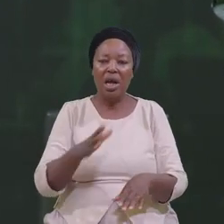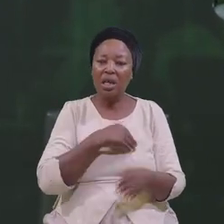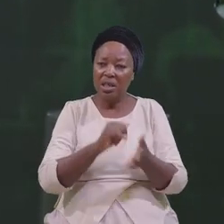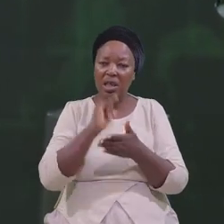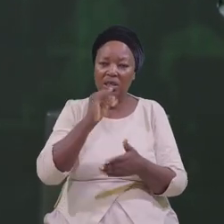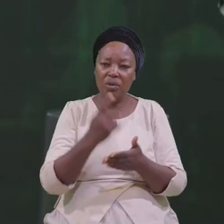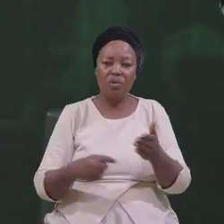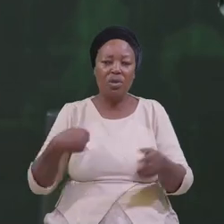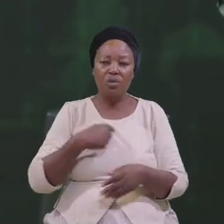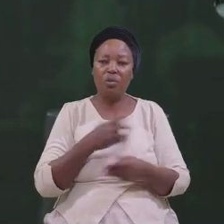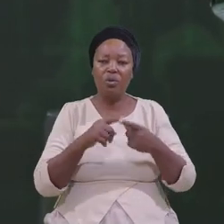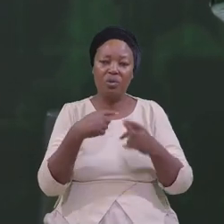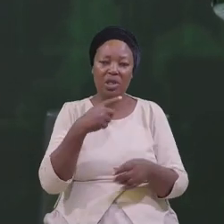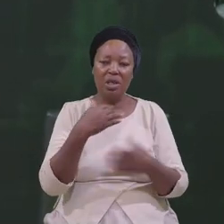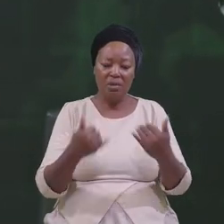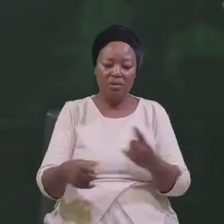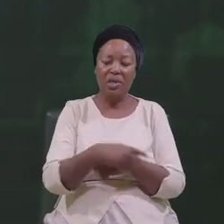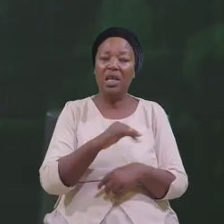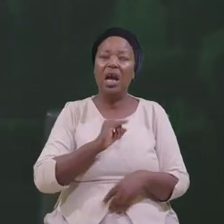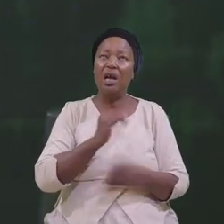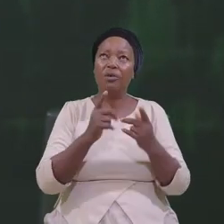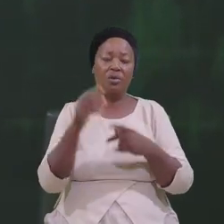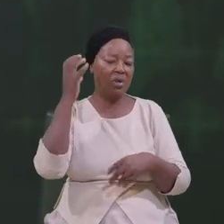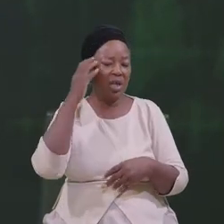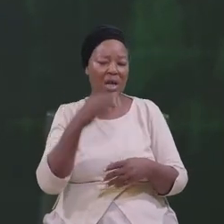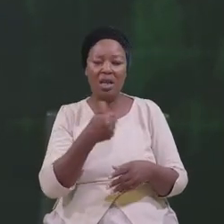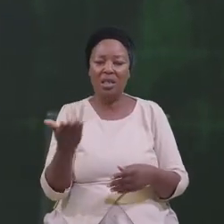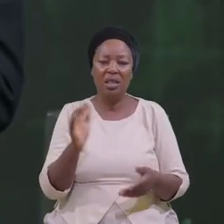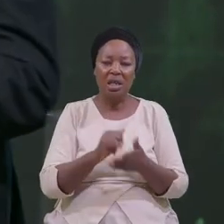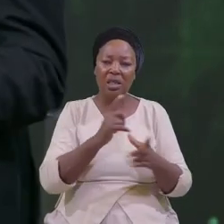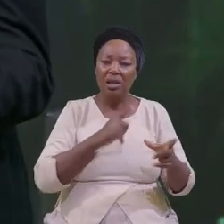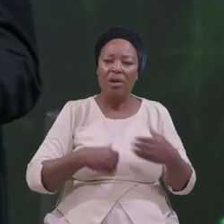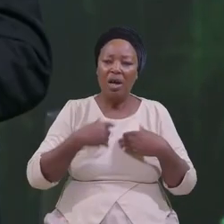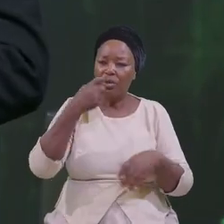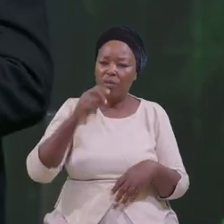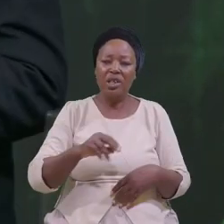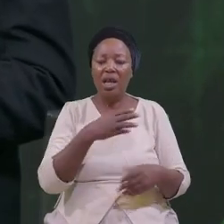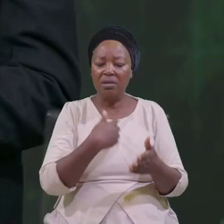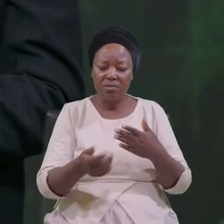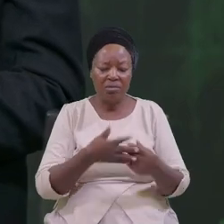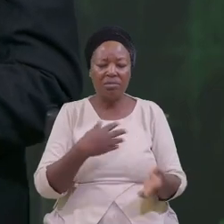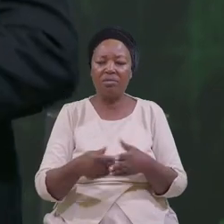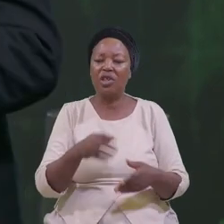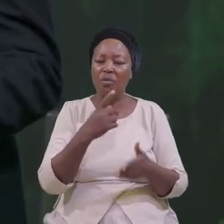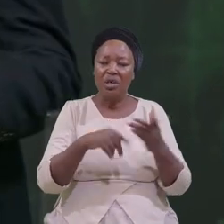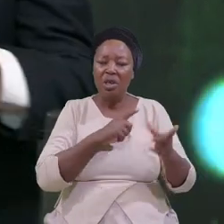are to say today. I want to hear whatever the Lord has commanded. I want to hear whatever the Lord has said that you